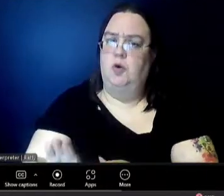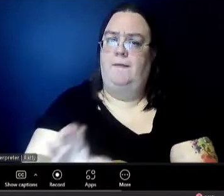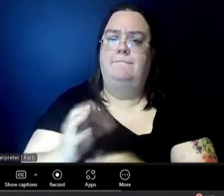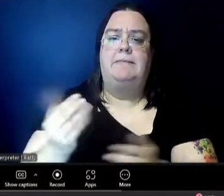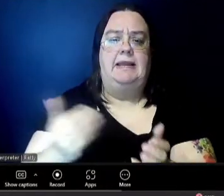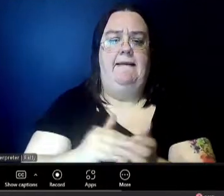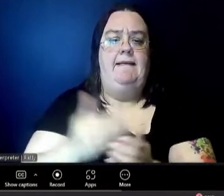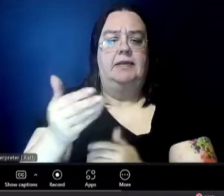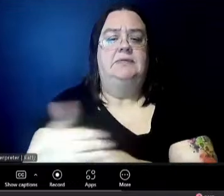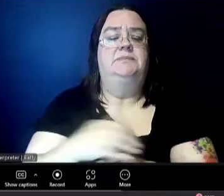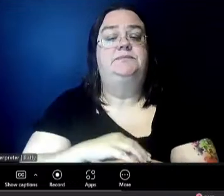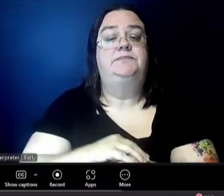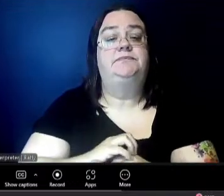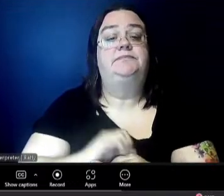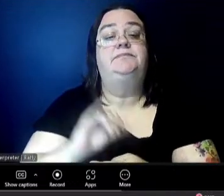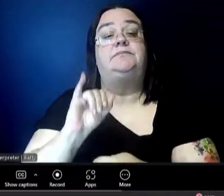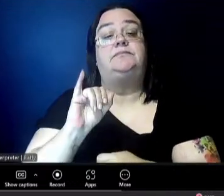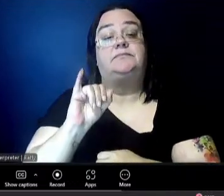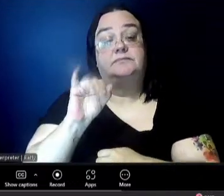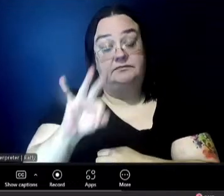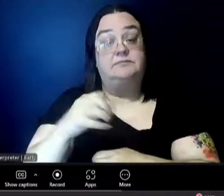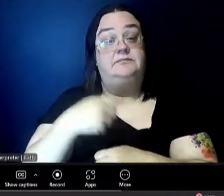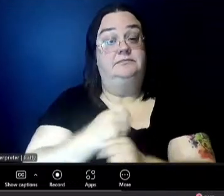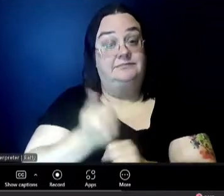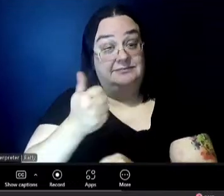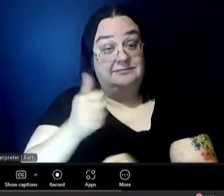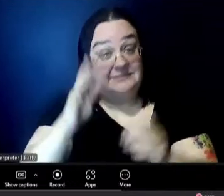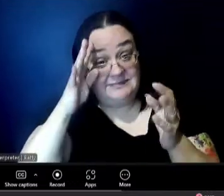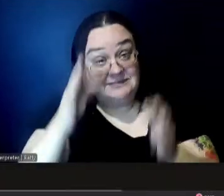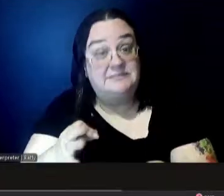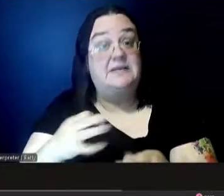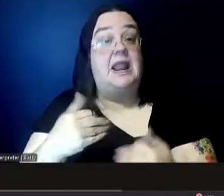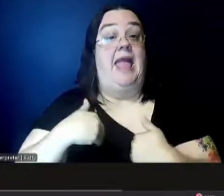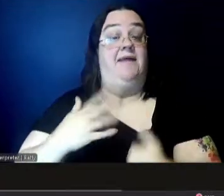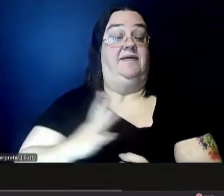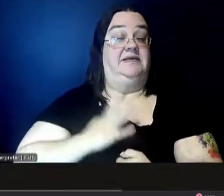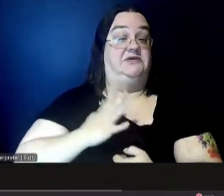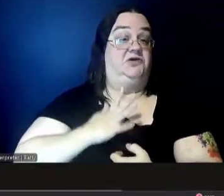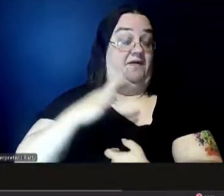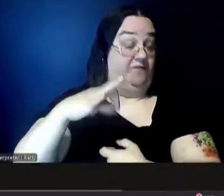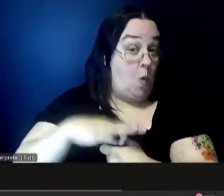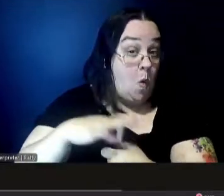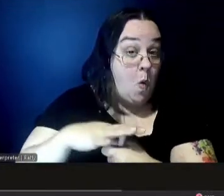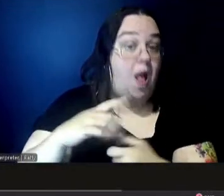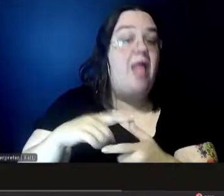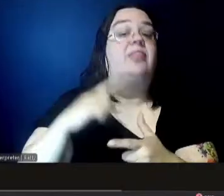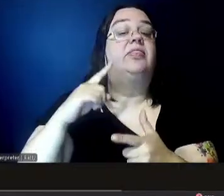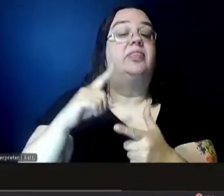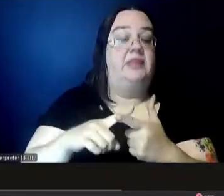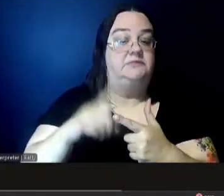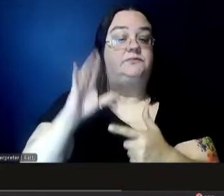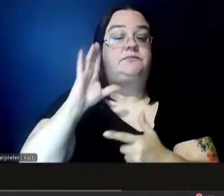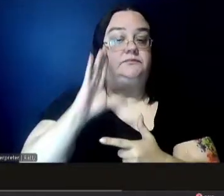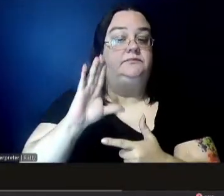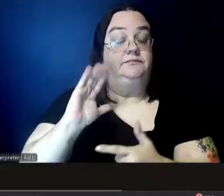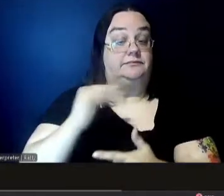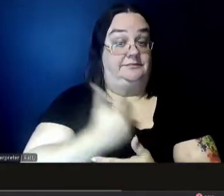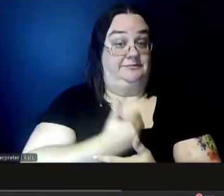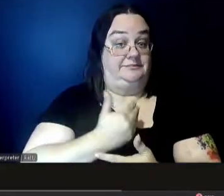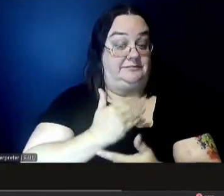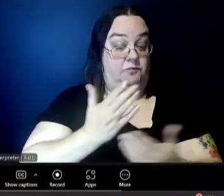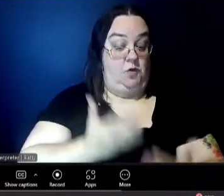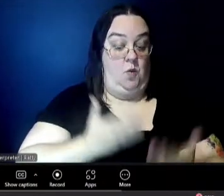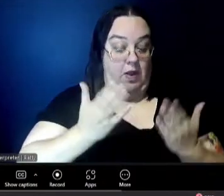And if such decisions are made and official votes are taken, after that we plan to bring up our recommendations to a town